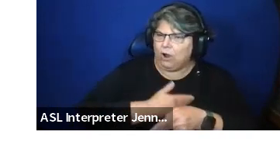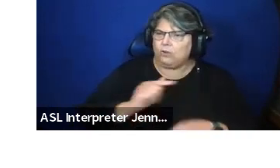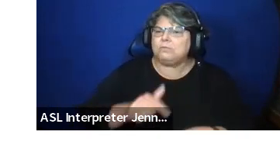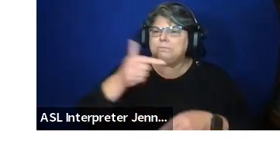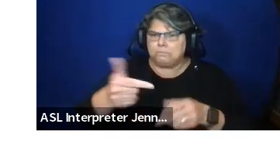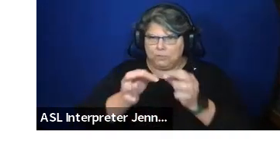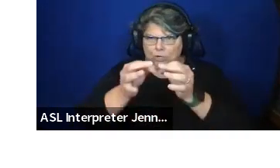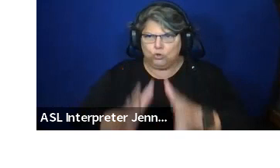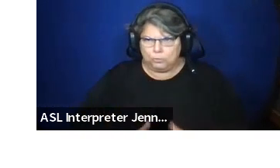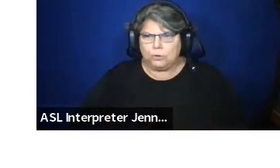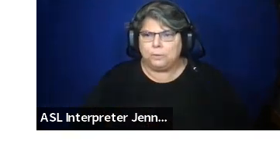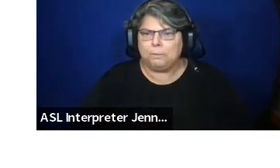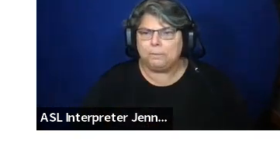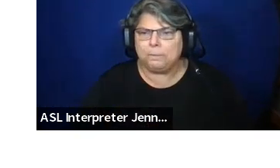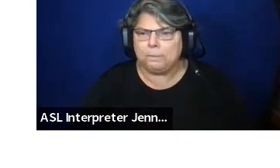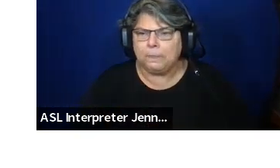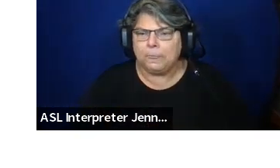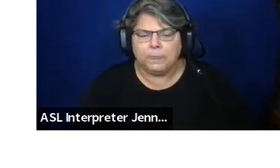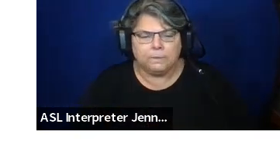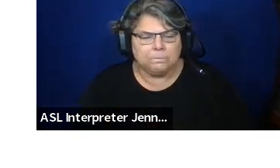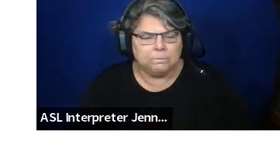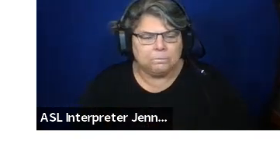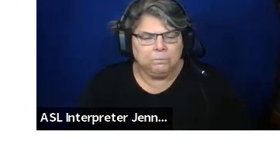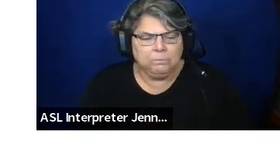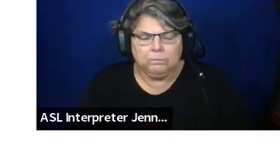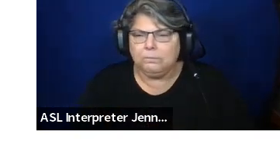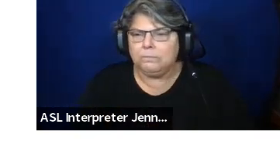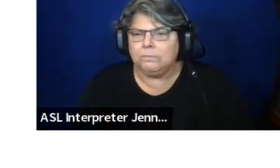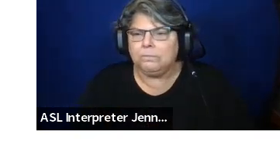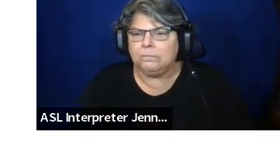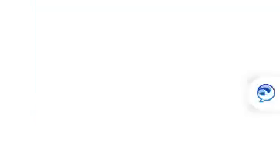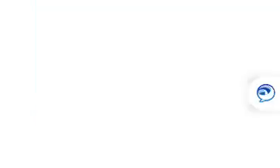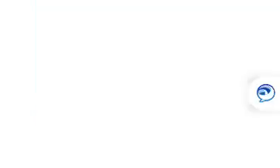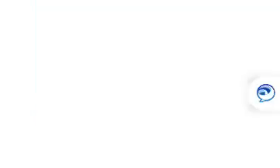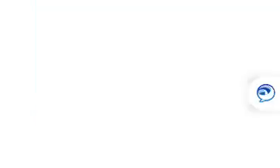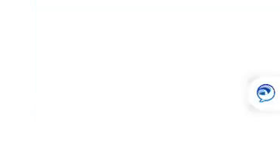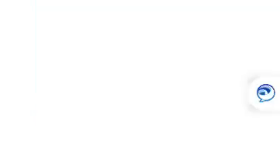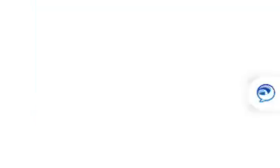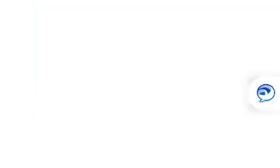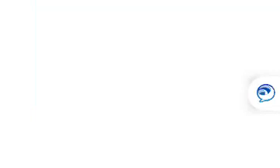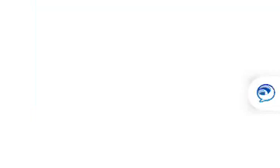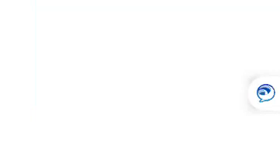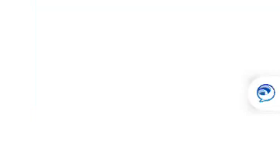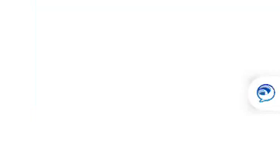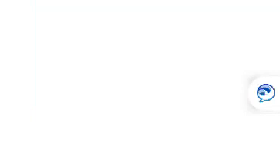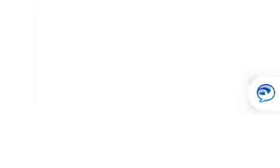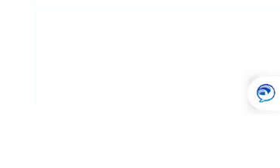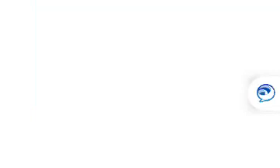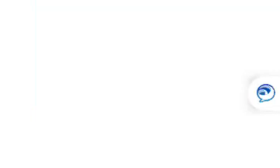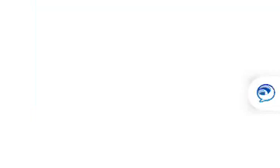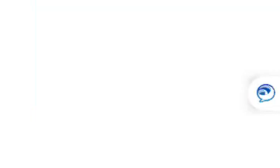things I'm sure that happened in 1918 is after the war, people were tired, they were traveling more, they were coming back home, there was less mixing of